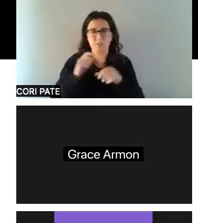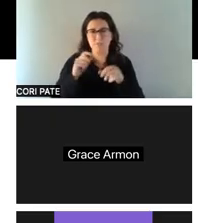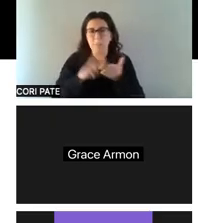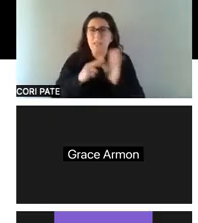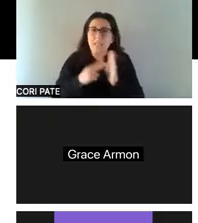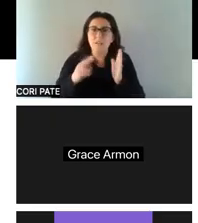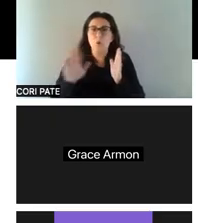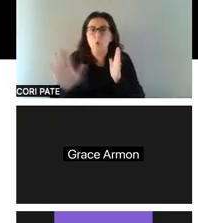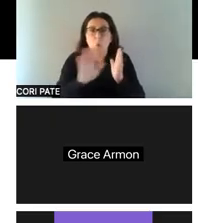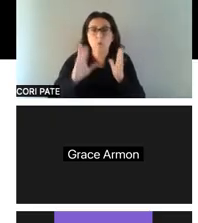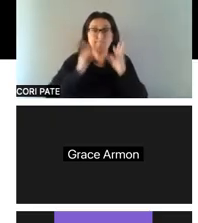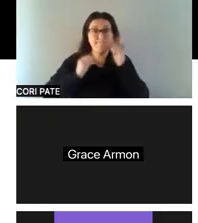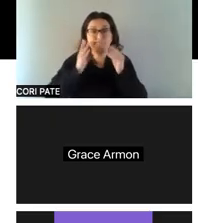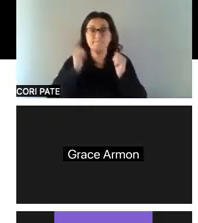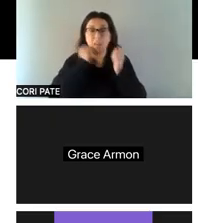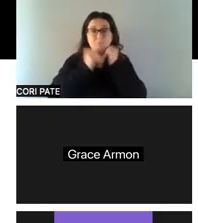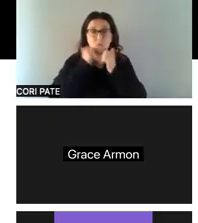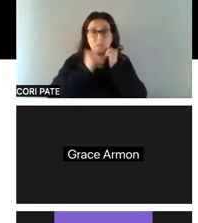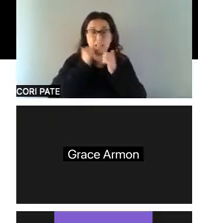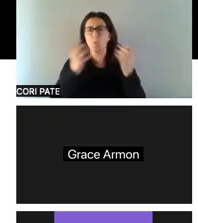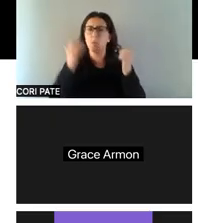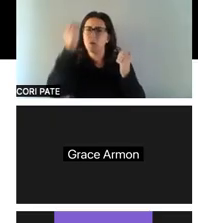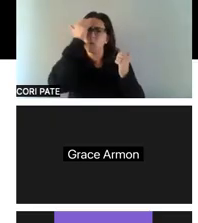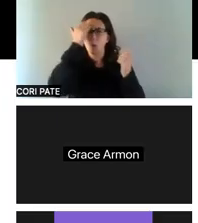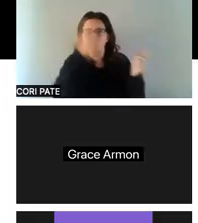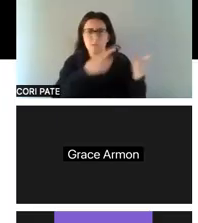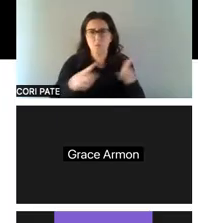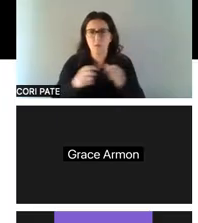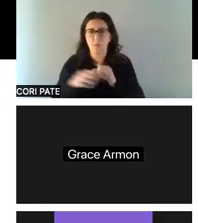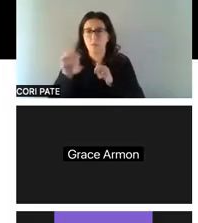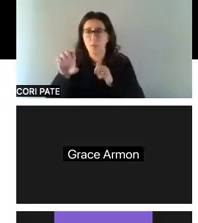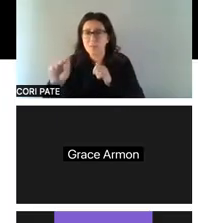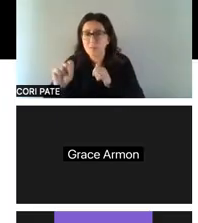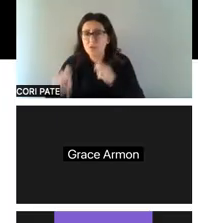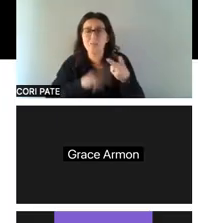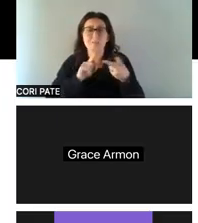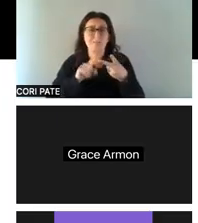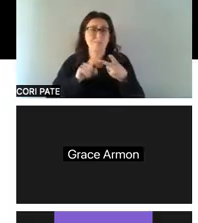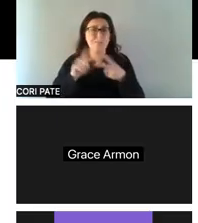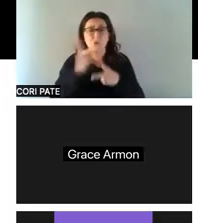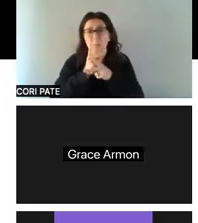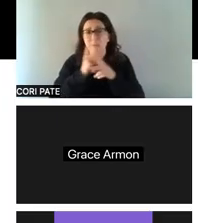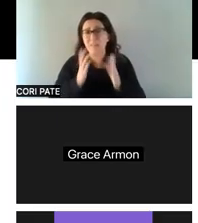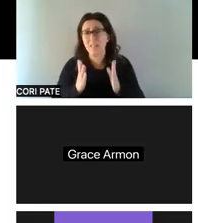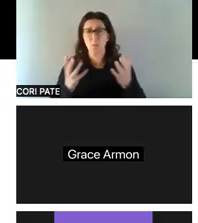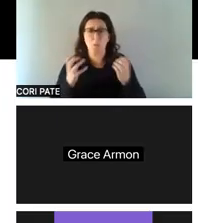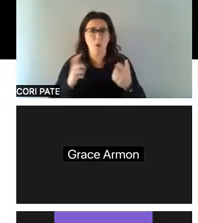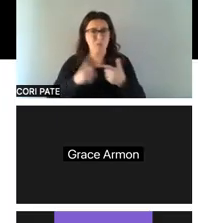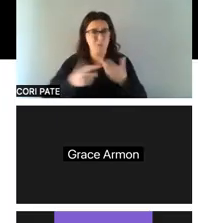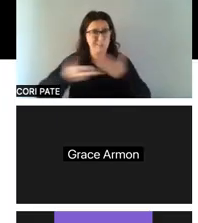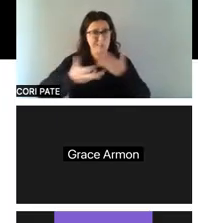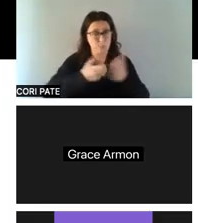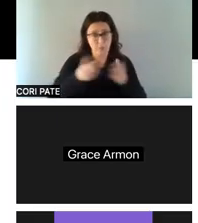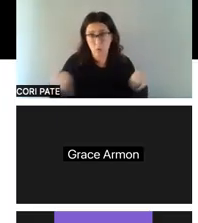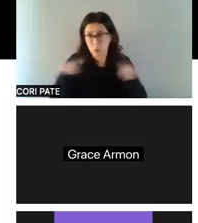to day with the employment specialists or also the supervisors, of course. We want it to be interactive. We want to